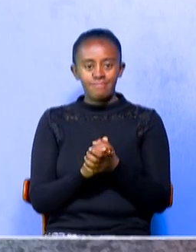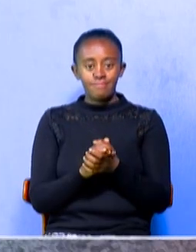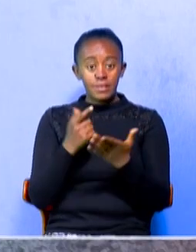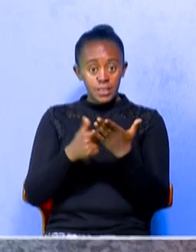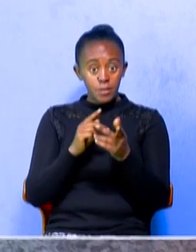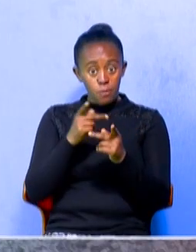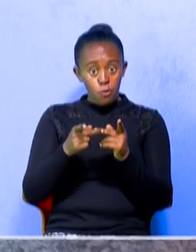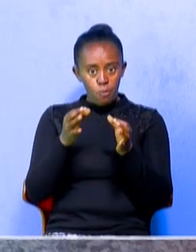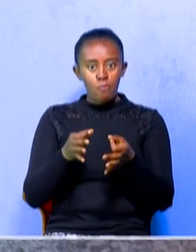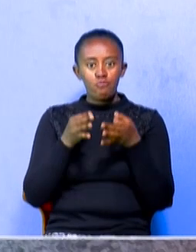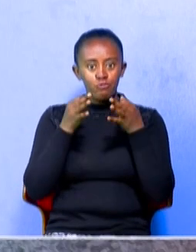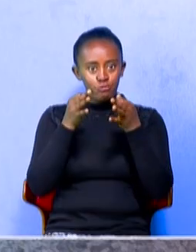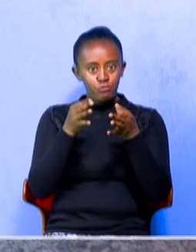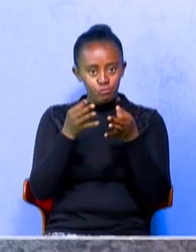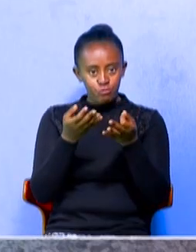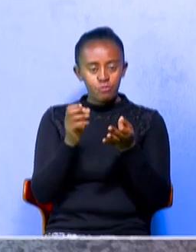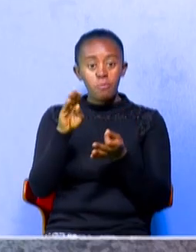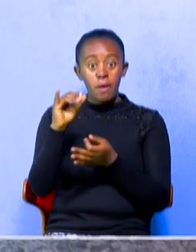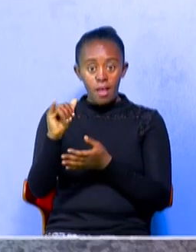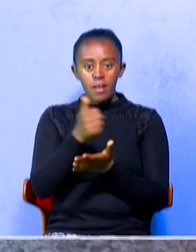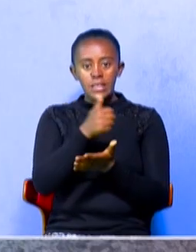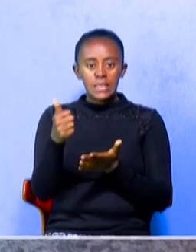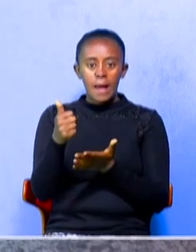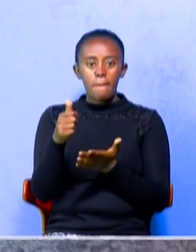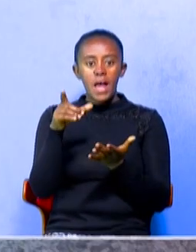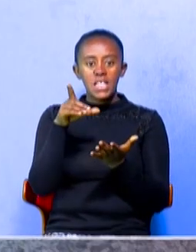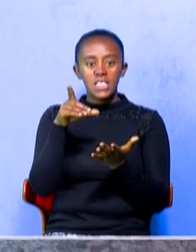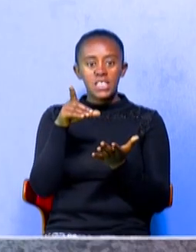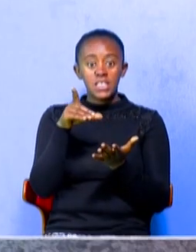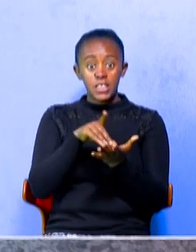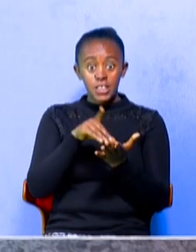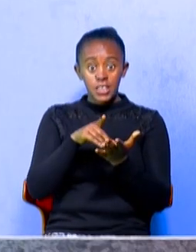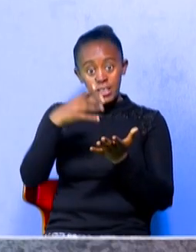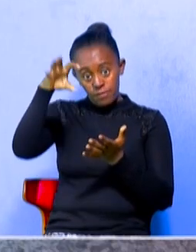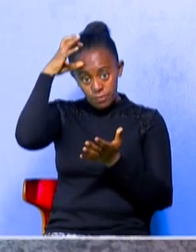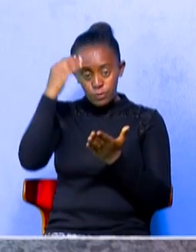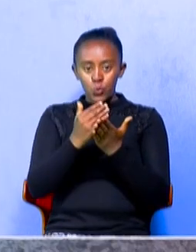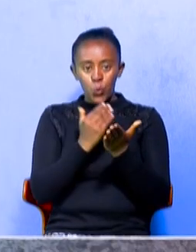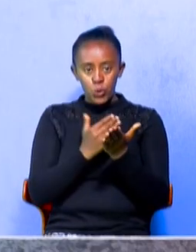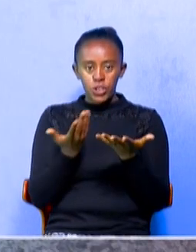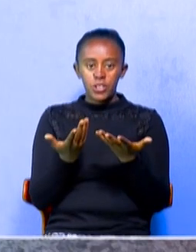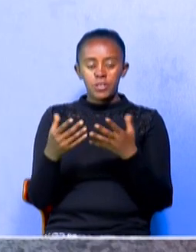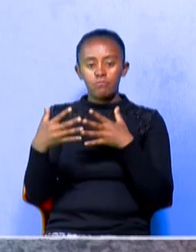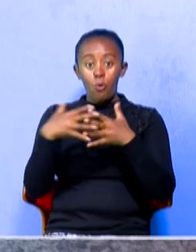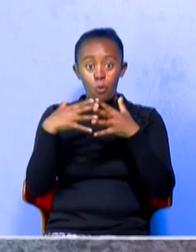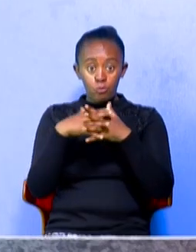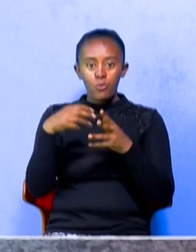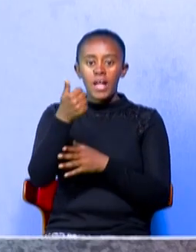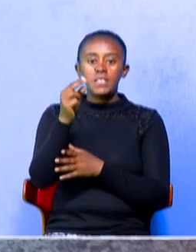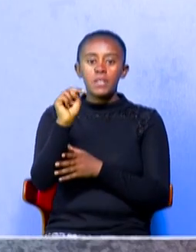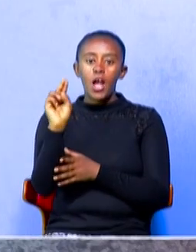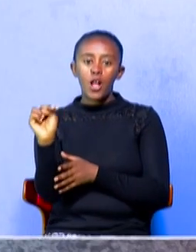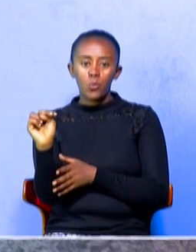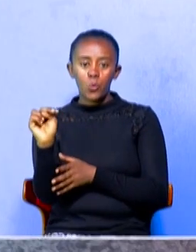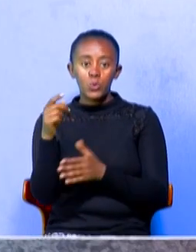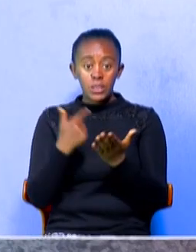This program is brought to you by Addis Ababa City Government Education Bureau in collaboration with Addis Media Network. This